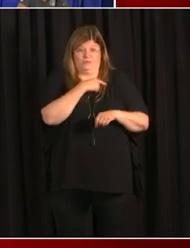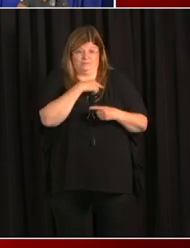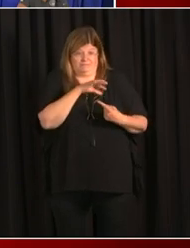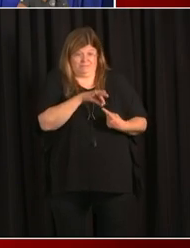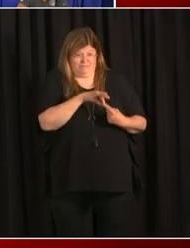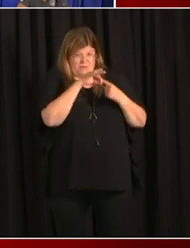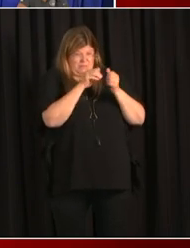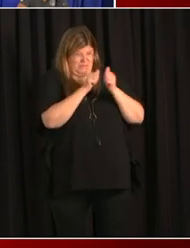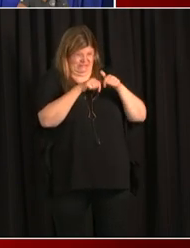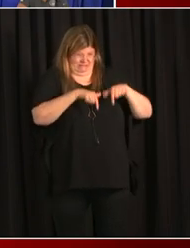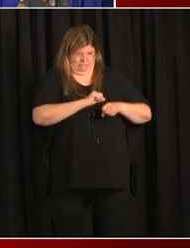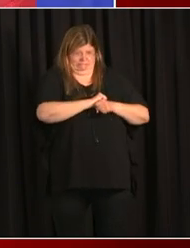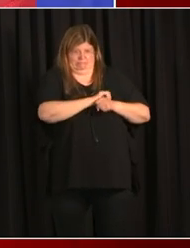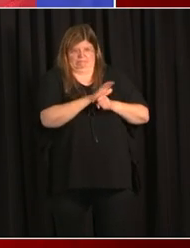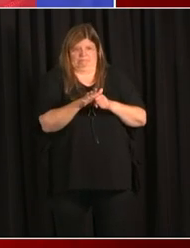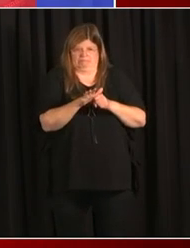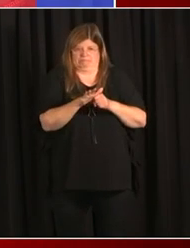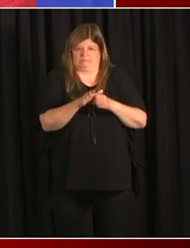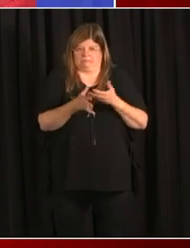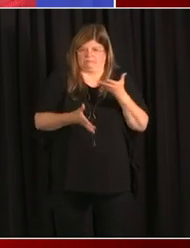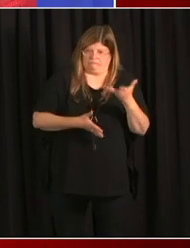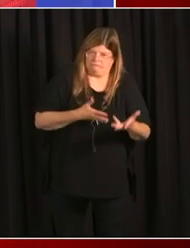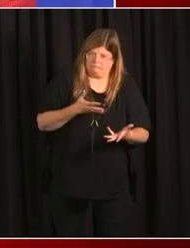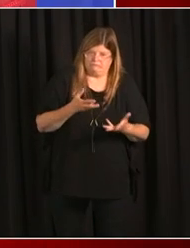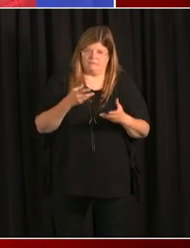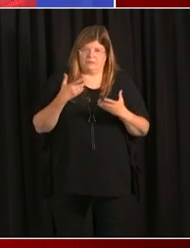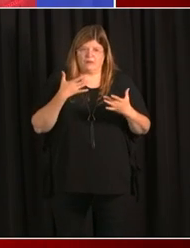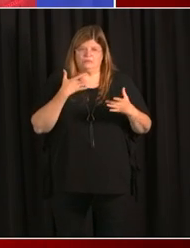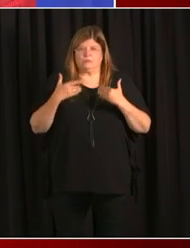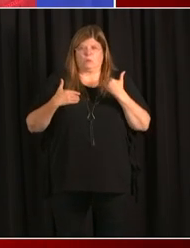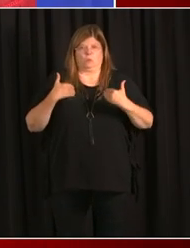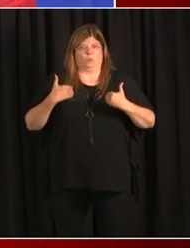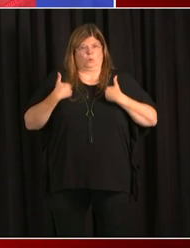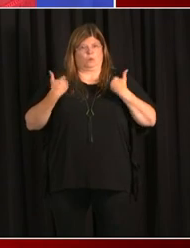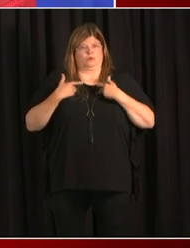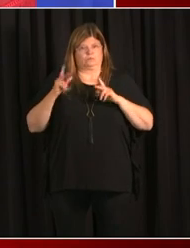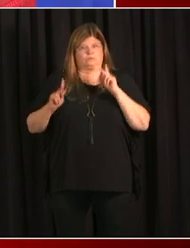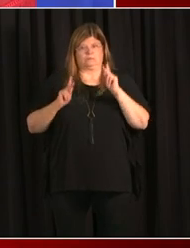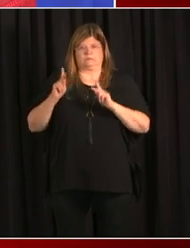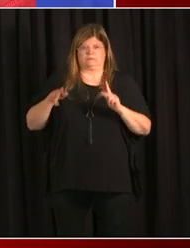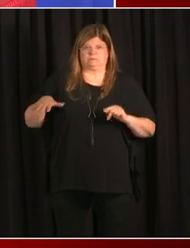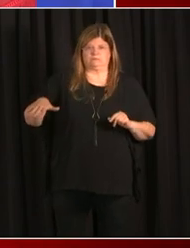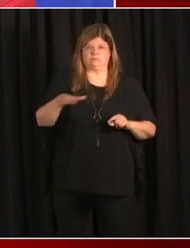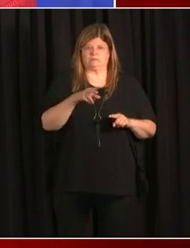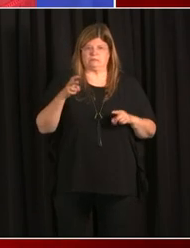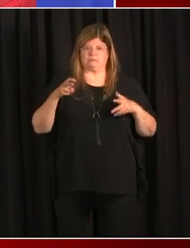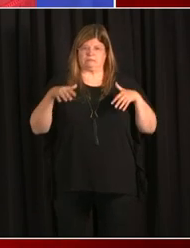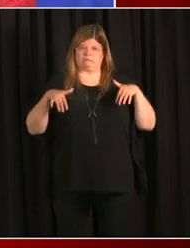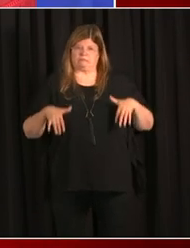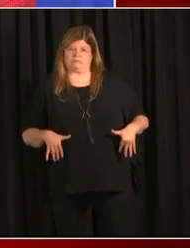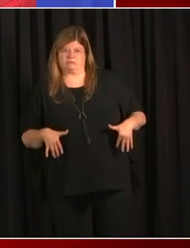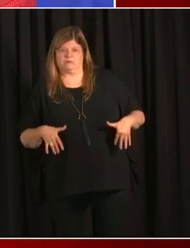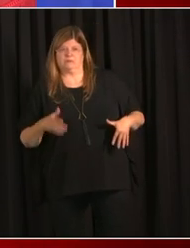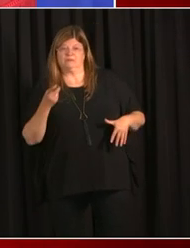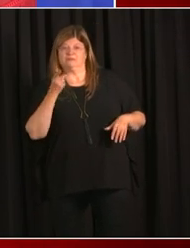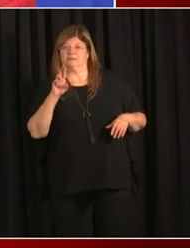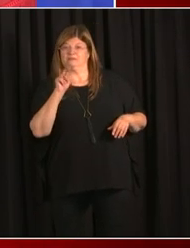especially with this pandemic, I get concerned about our young people. And Dr.